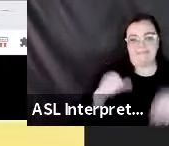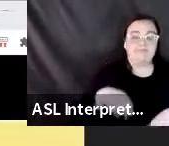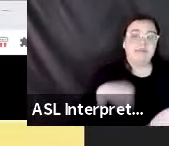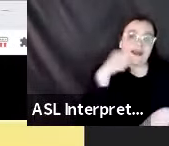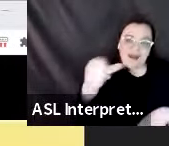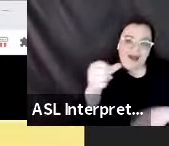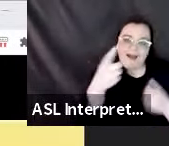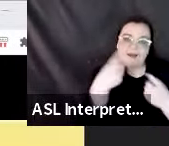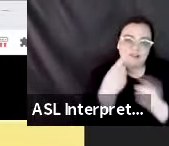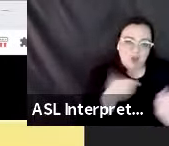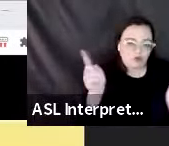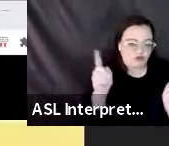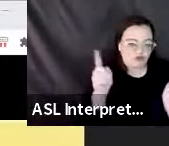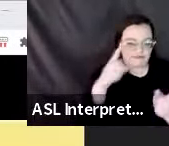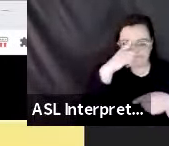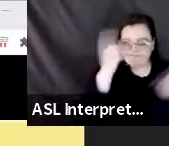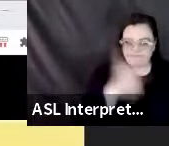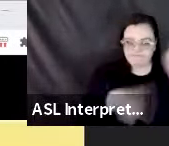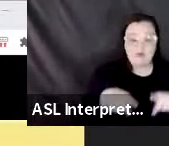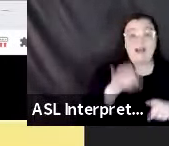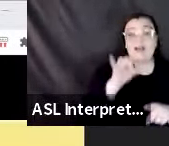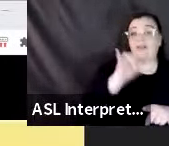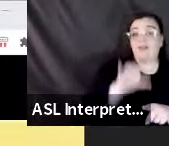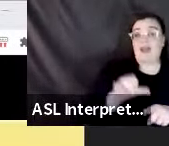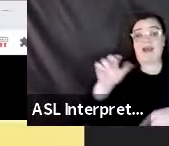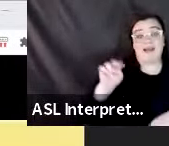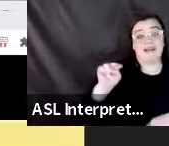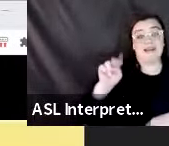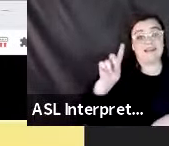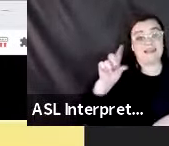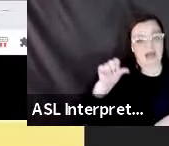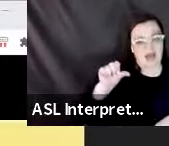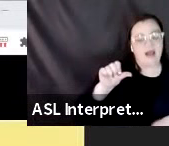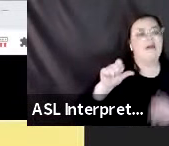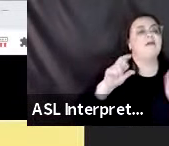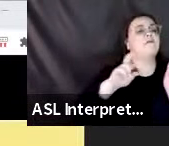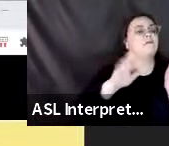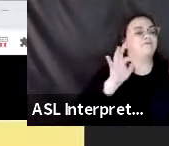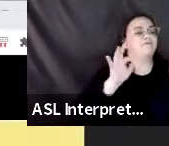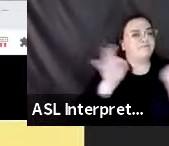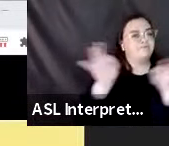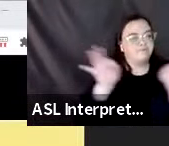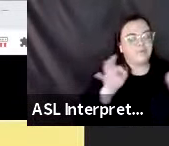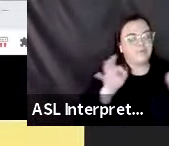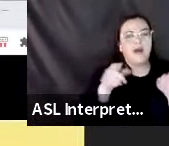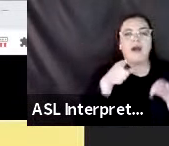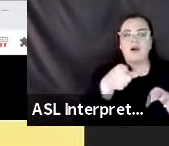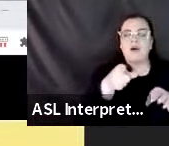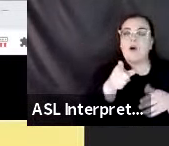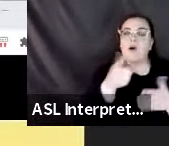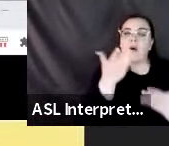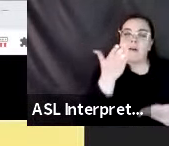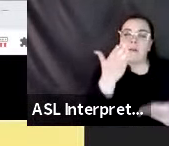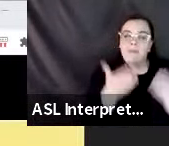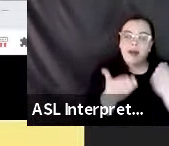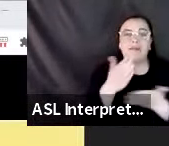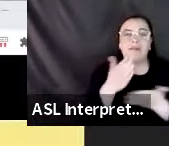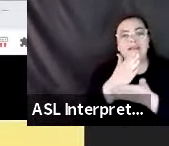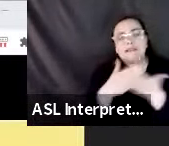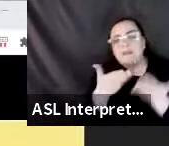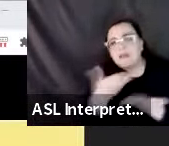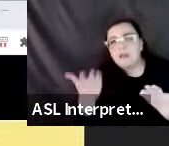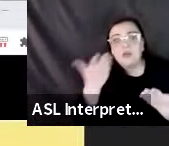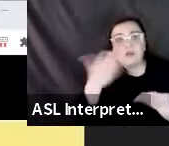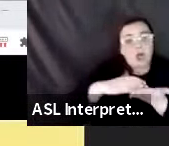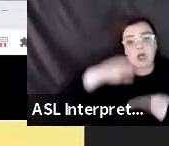agreement. This non-disclosure agreement lays out items that you might learn during the audition process,